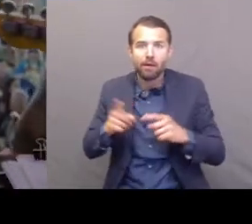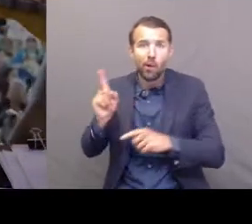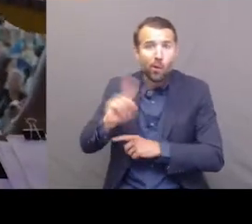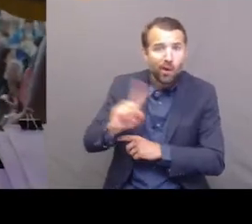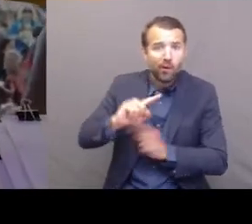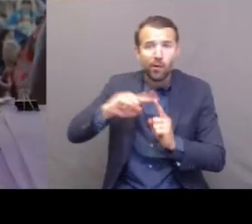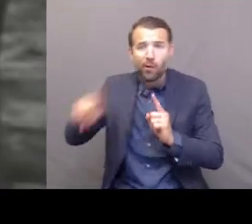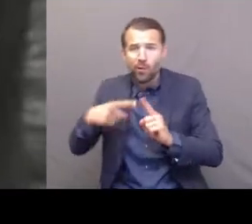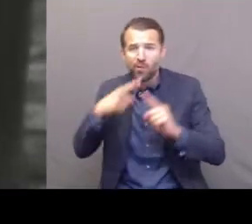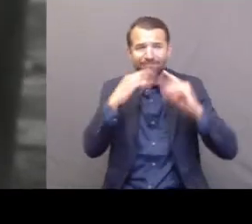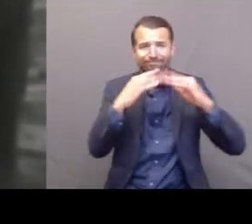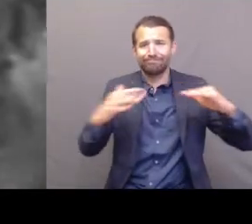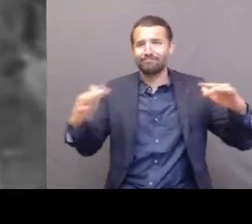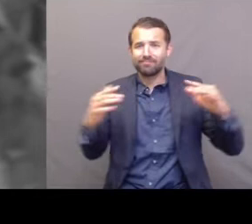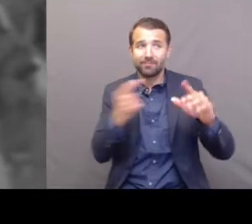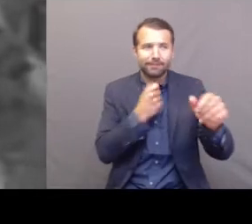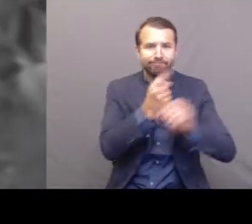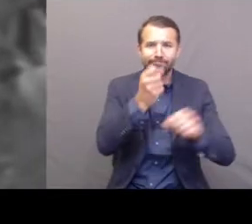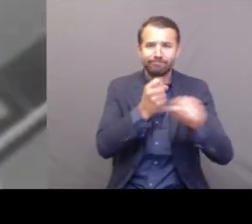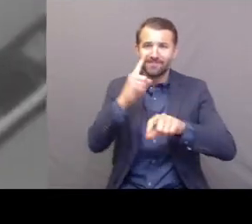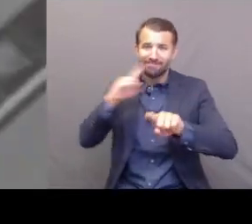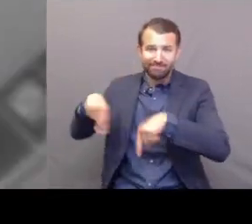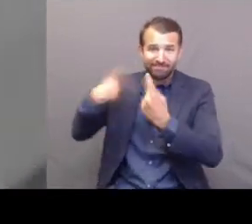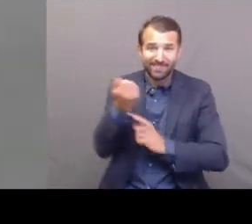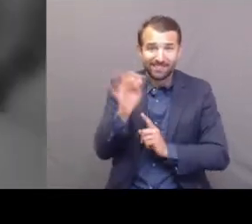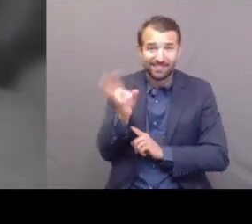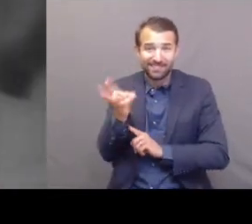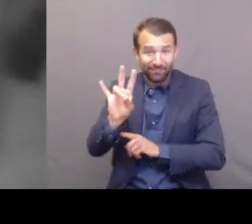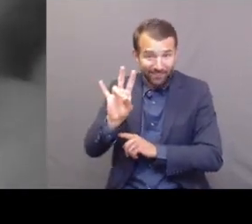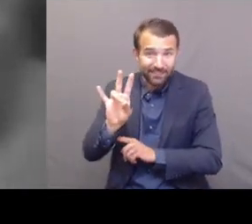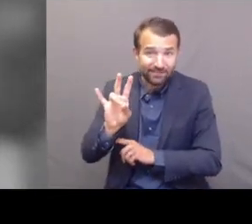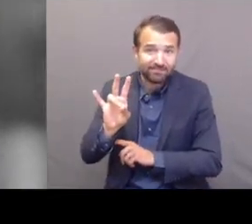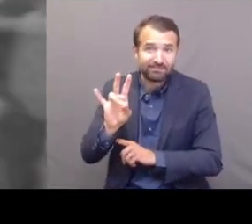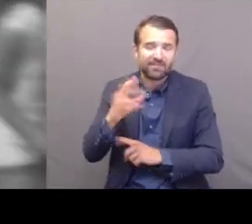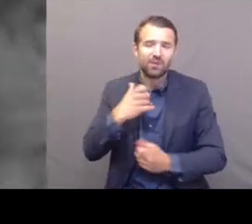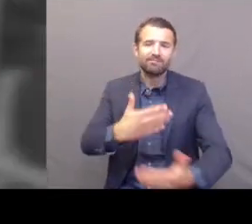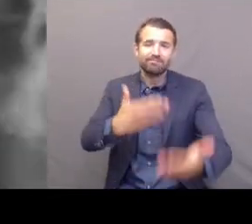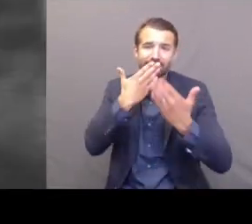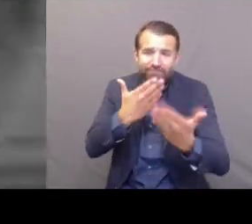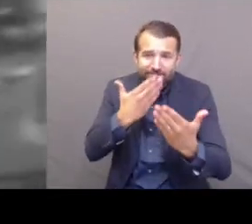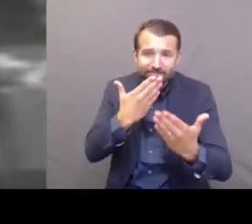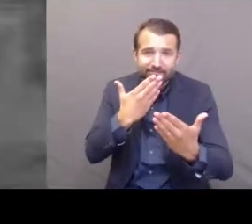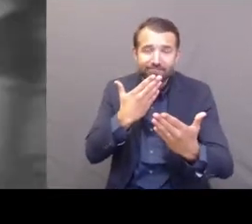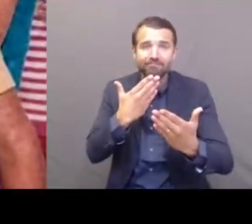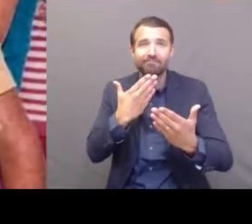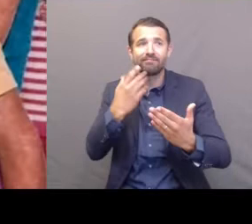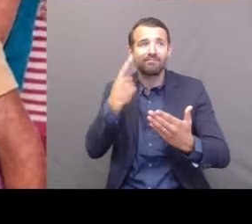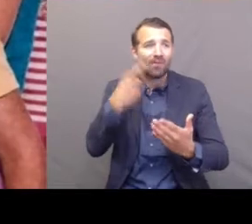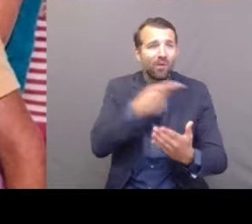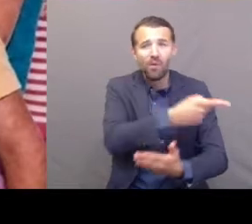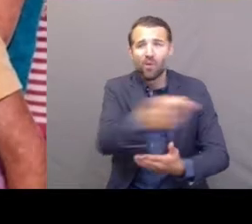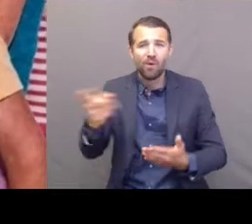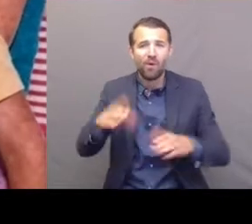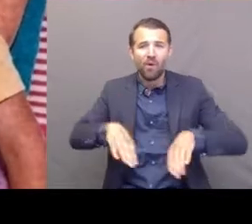As we have every year since 1967, we offer sincere thanks to all of those who